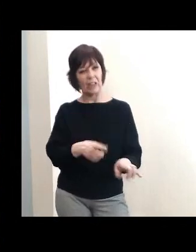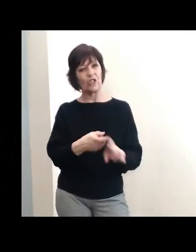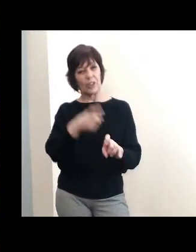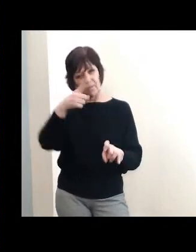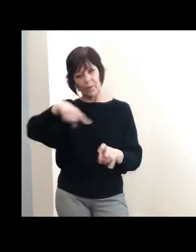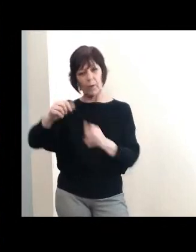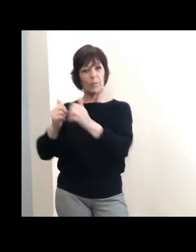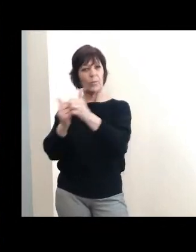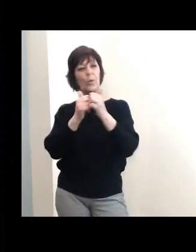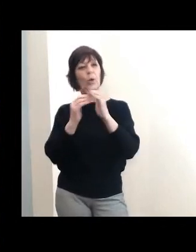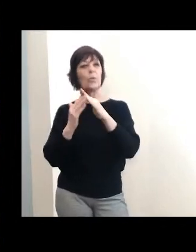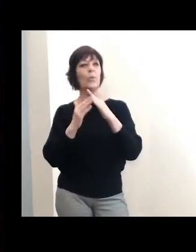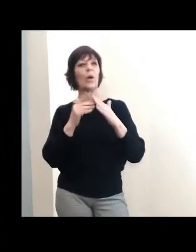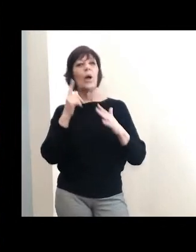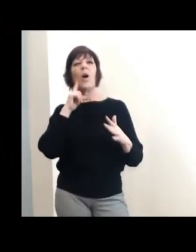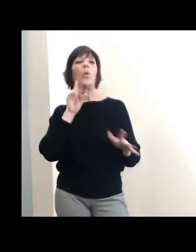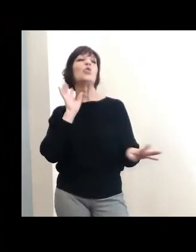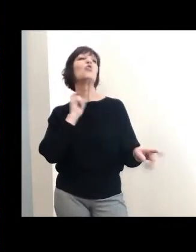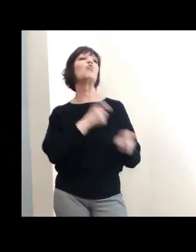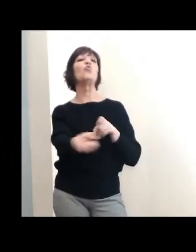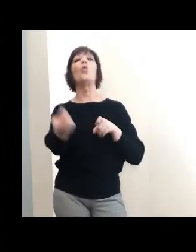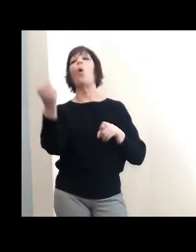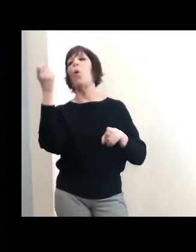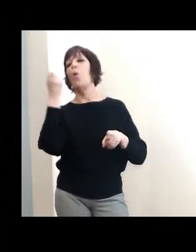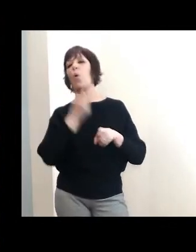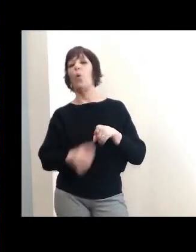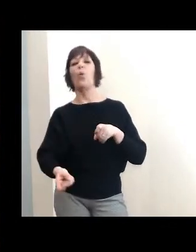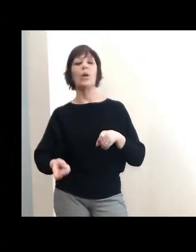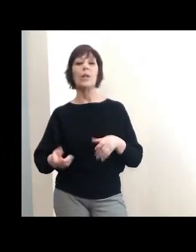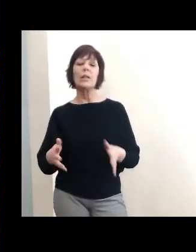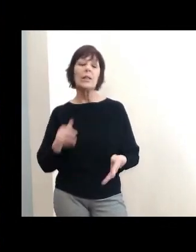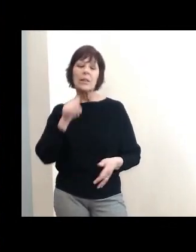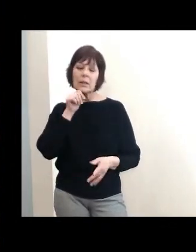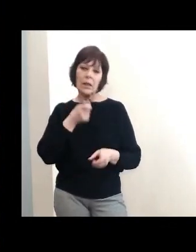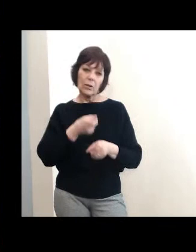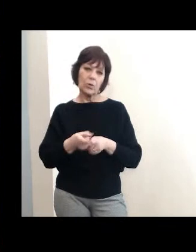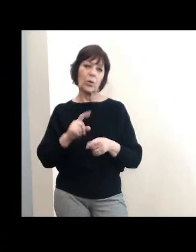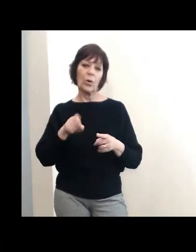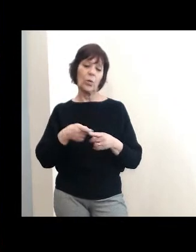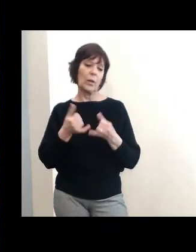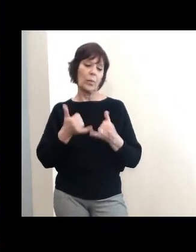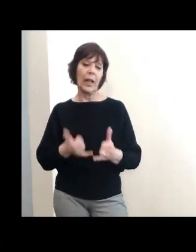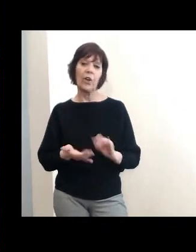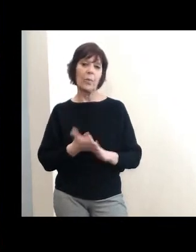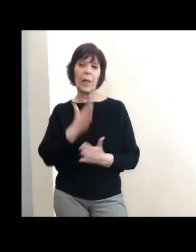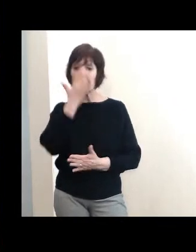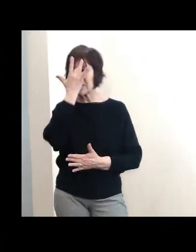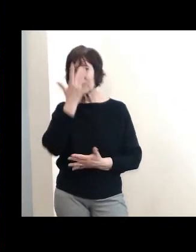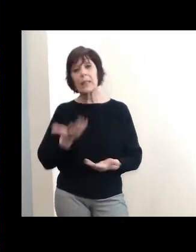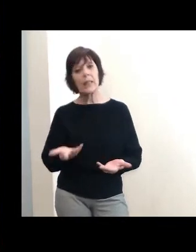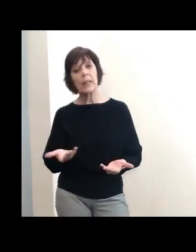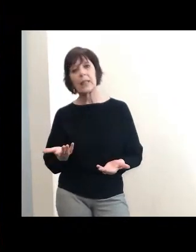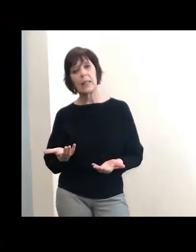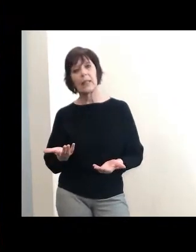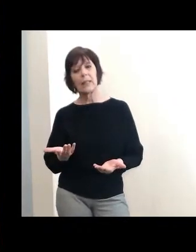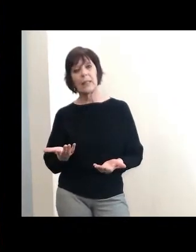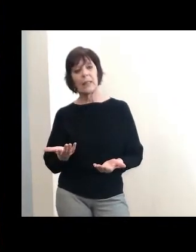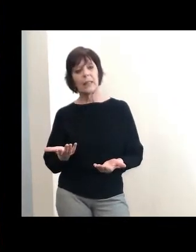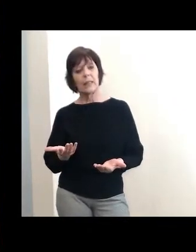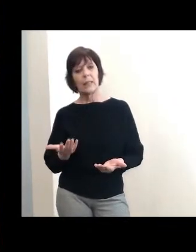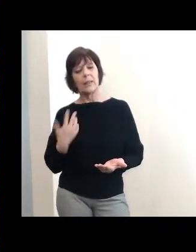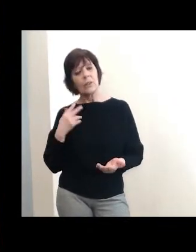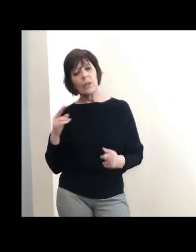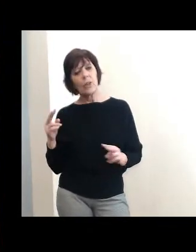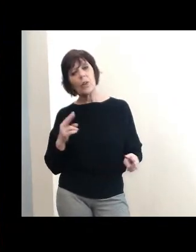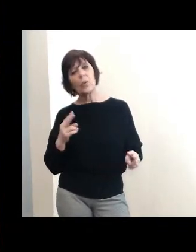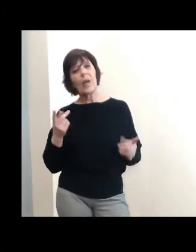who just seem to think that this is a joke. And it's not a joke when a player or coach gets sick. So all I gotta do is look at what